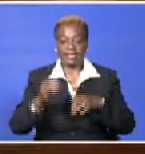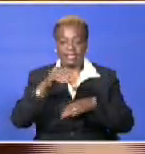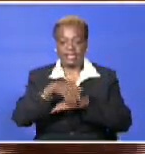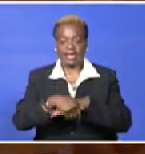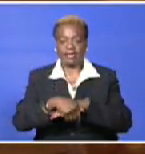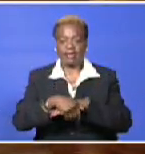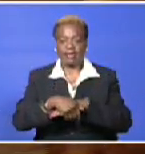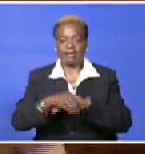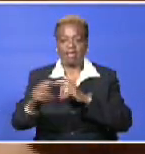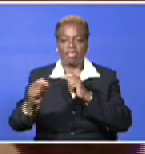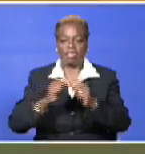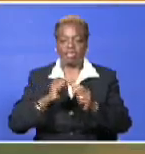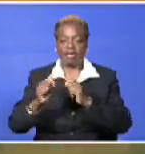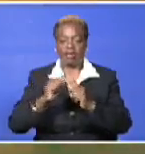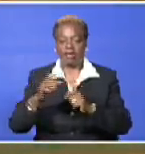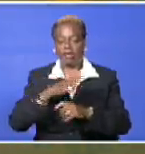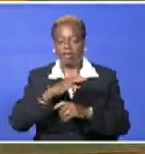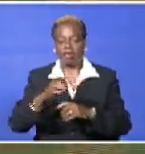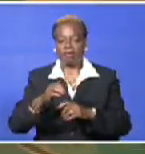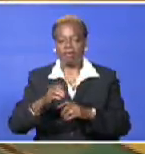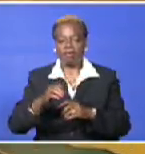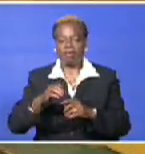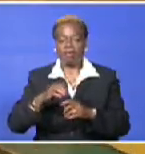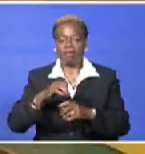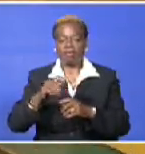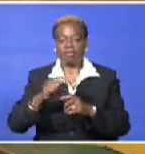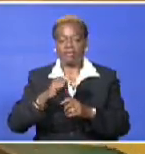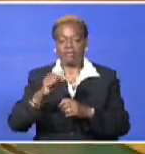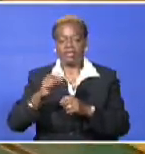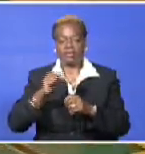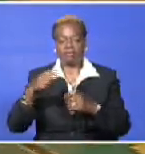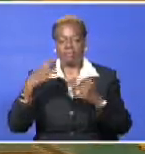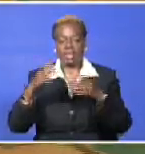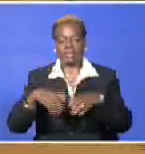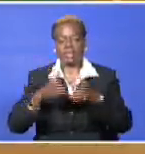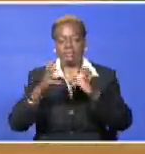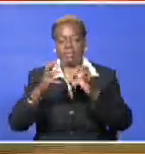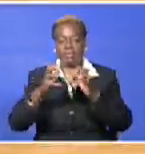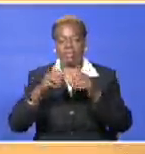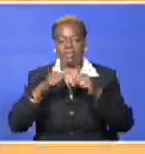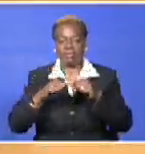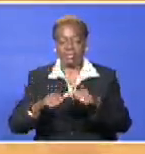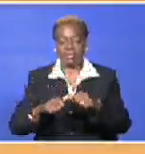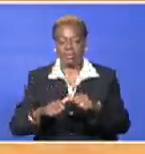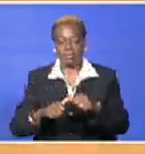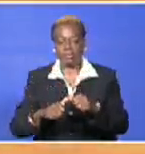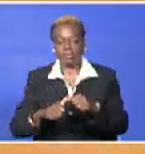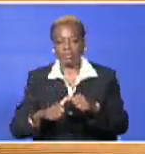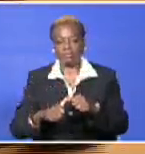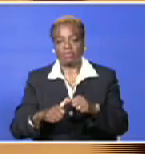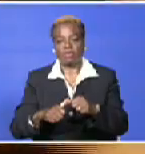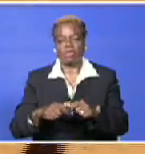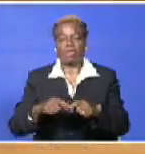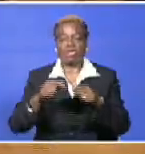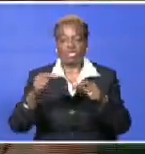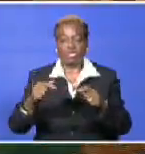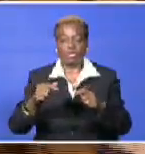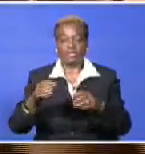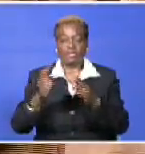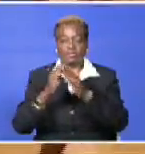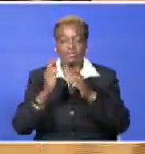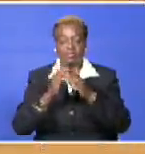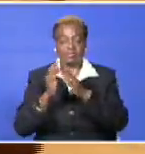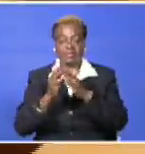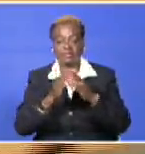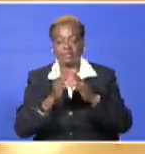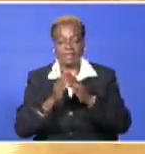Former New York Knicks star Patrick Ewing, now the head coach at his alma mater, Georgetown, roaming the sidelines for the Hoyas as they took on